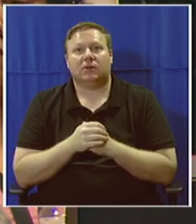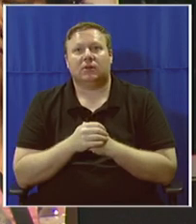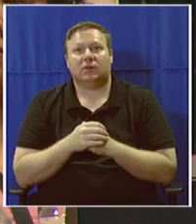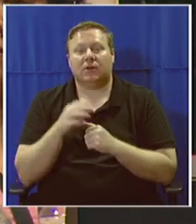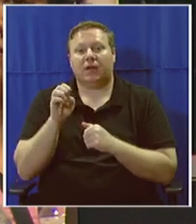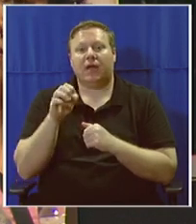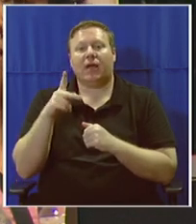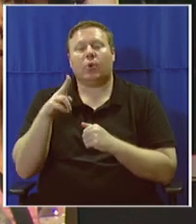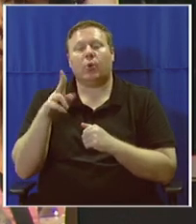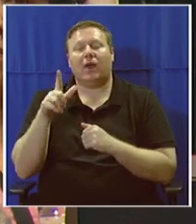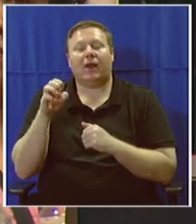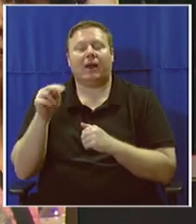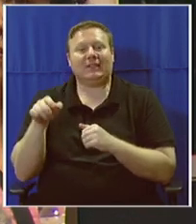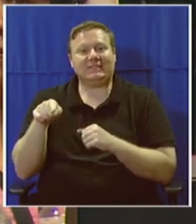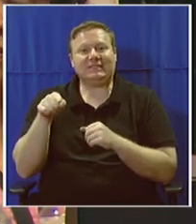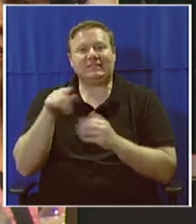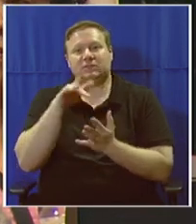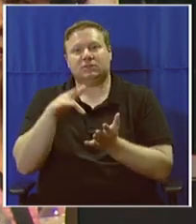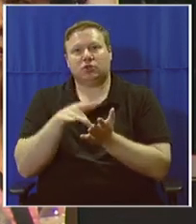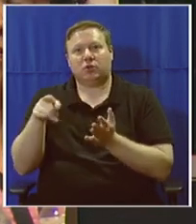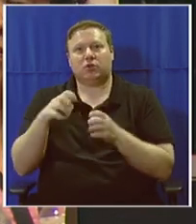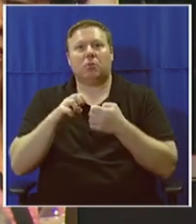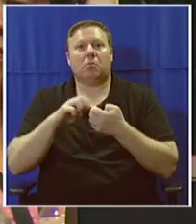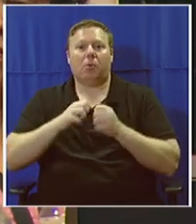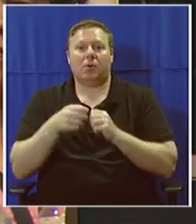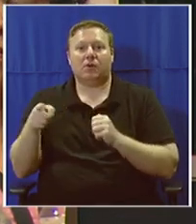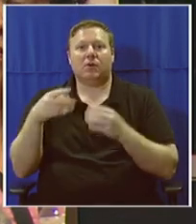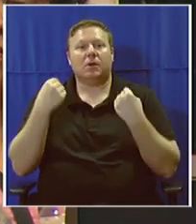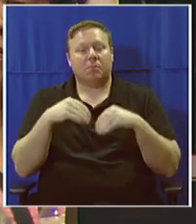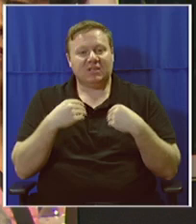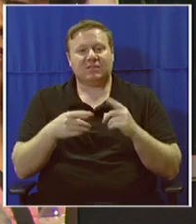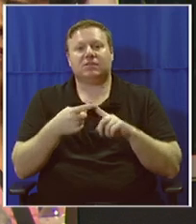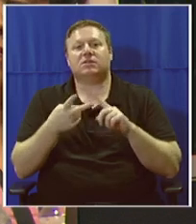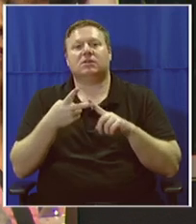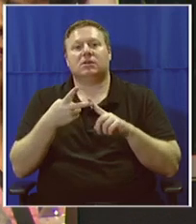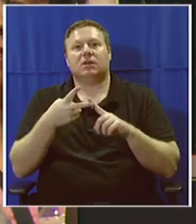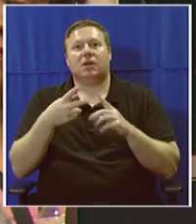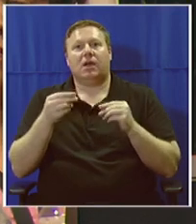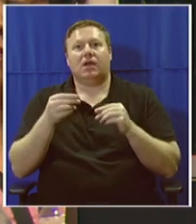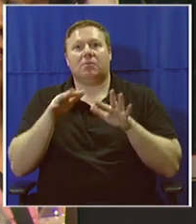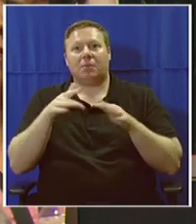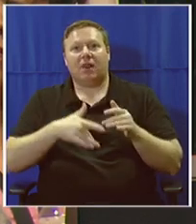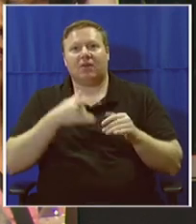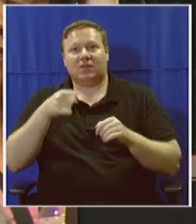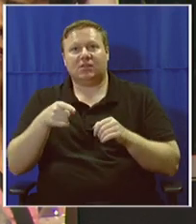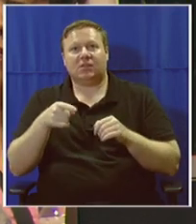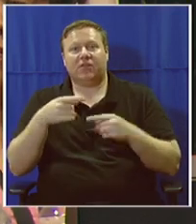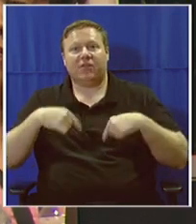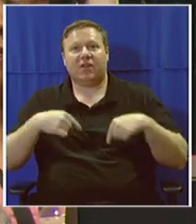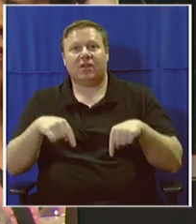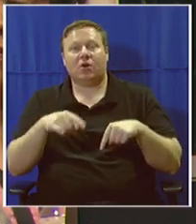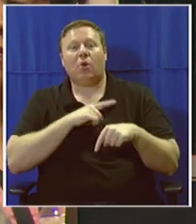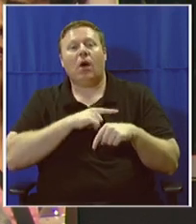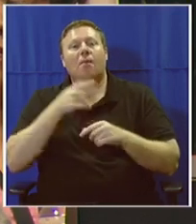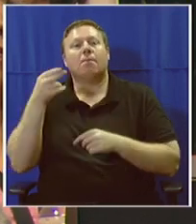dire levels. Further notes that both businesses and residents are living in fear due to an alarming increase in the number and occurrences of